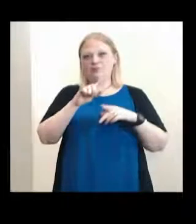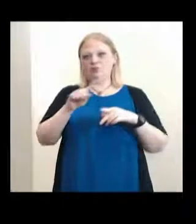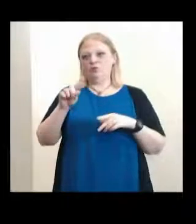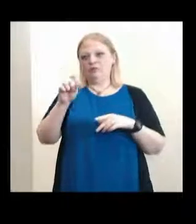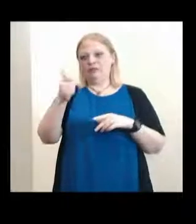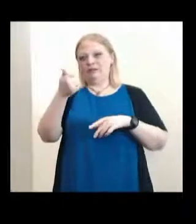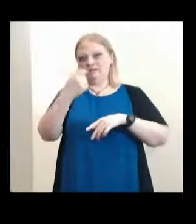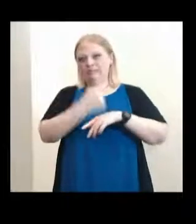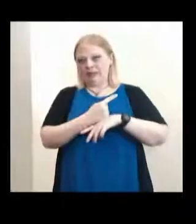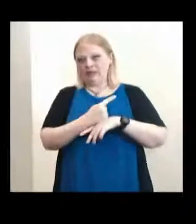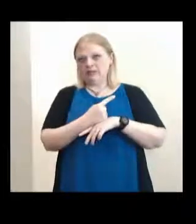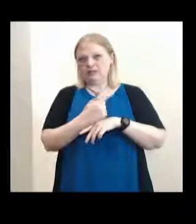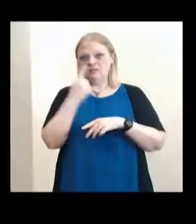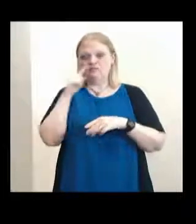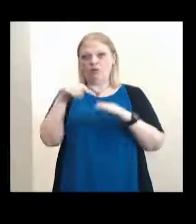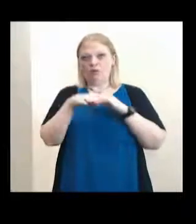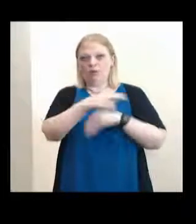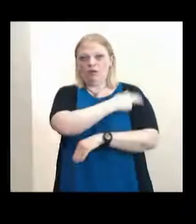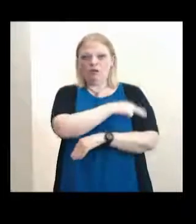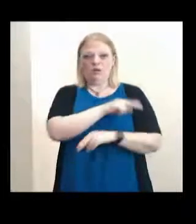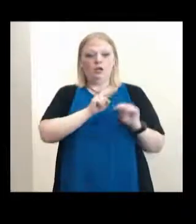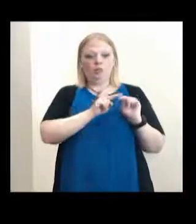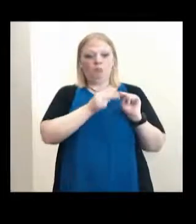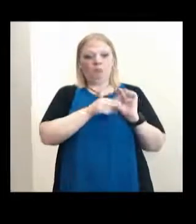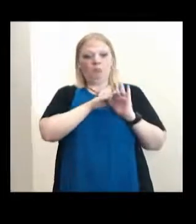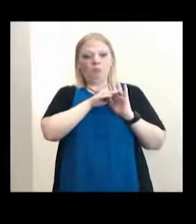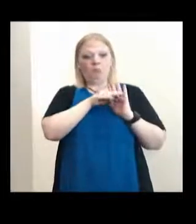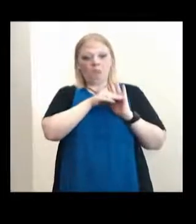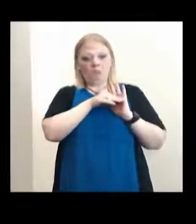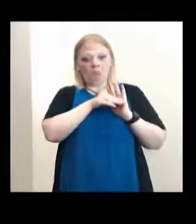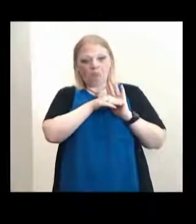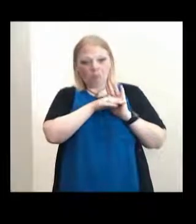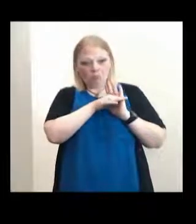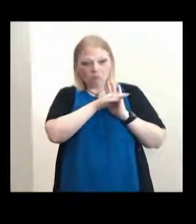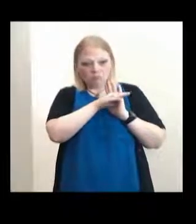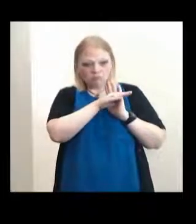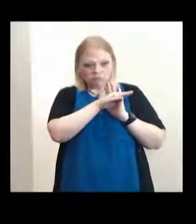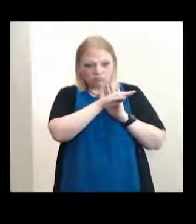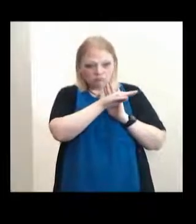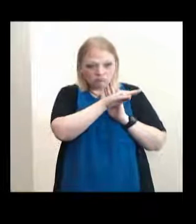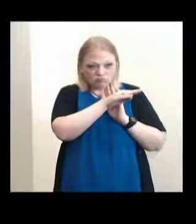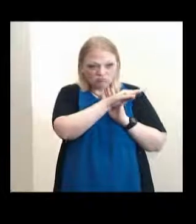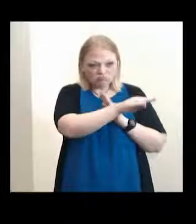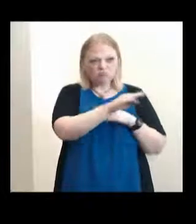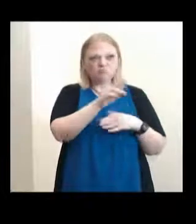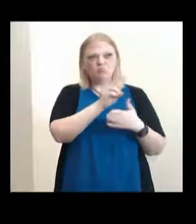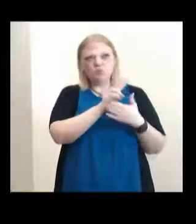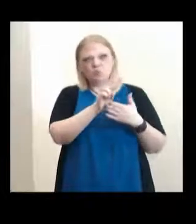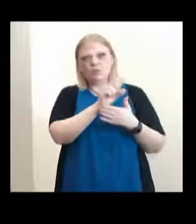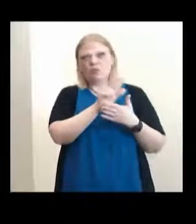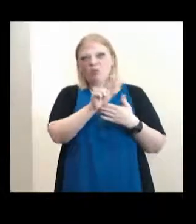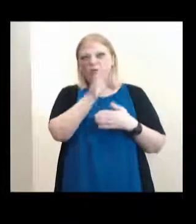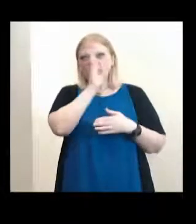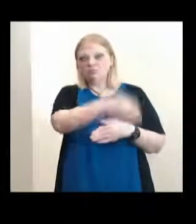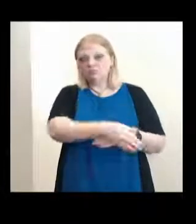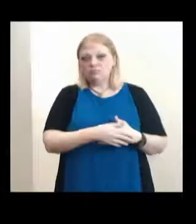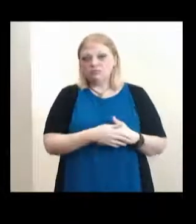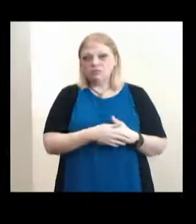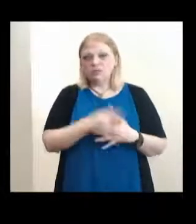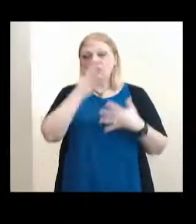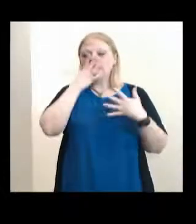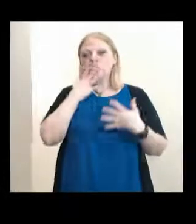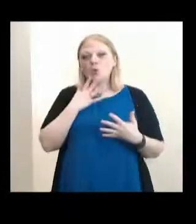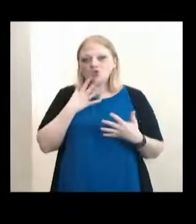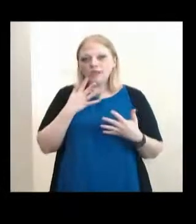hospitalizations. It had been dropping and then it stayed fairly stable for 2 to 3 weeks. And unfortunately